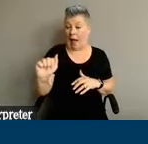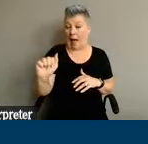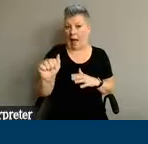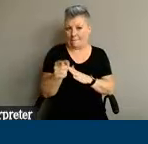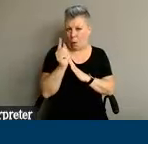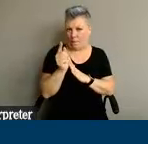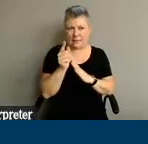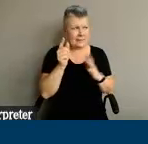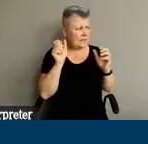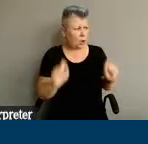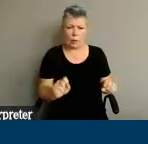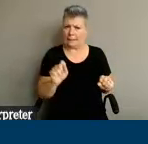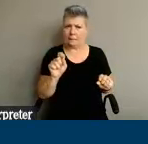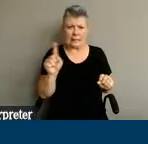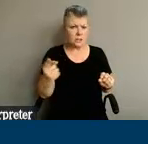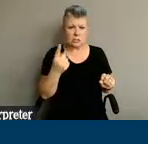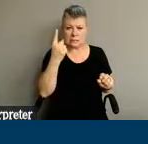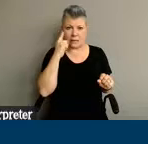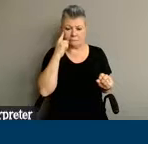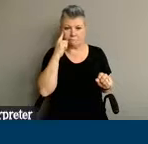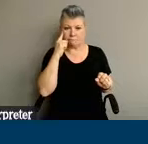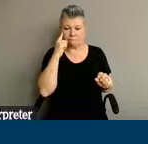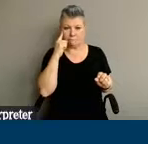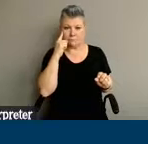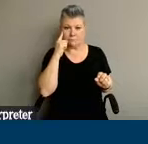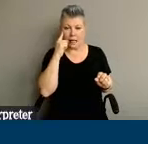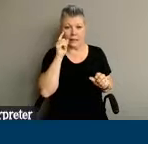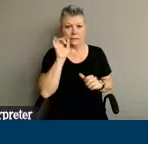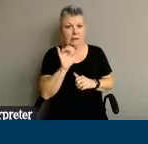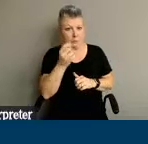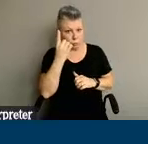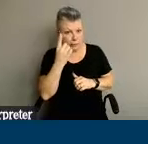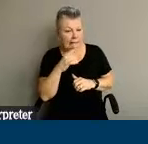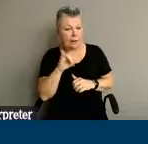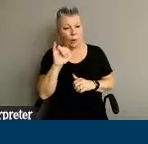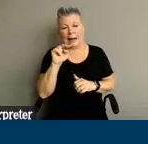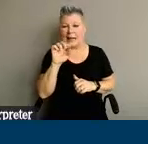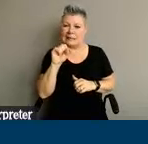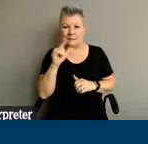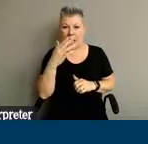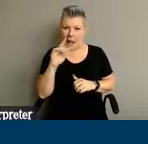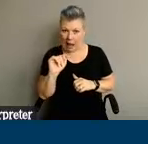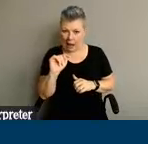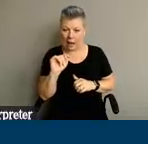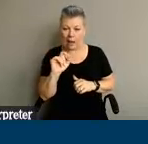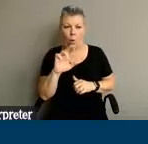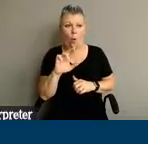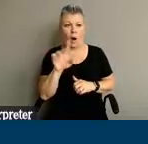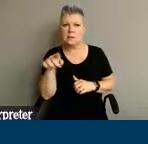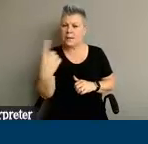that you weren't anticipating. Apologize, I did not provide more.